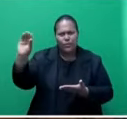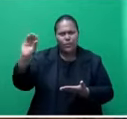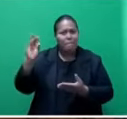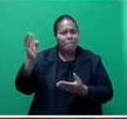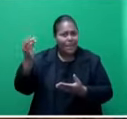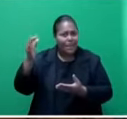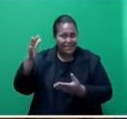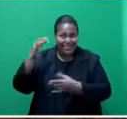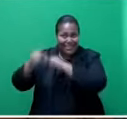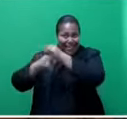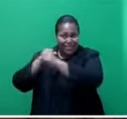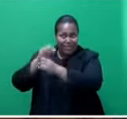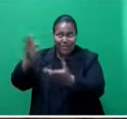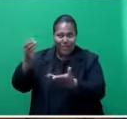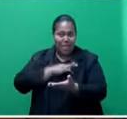boost their